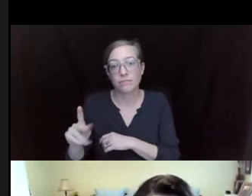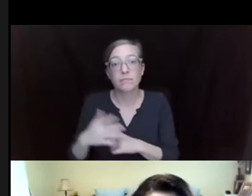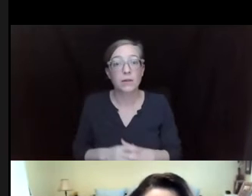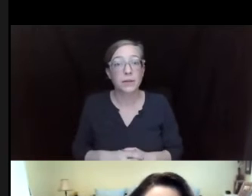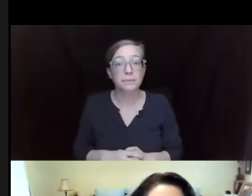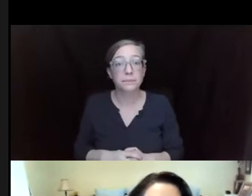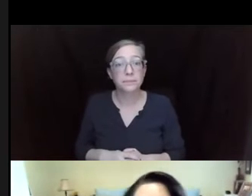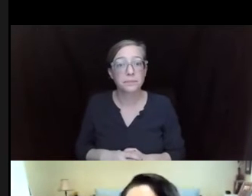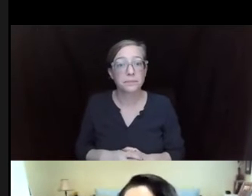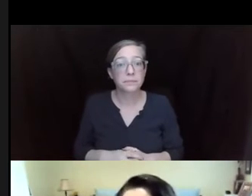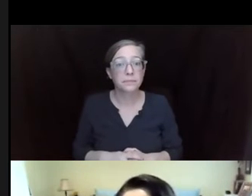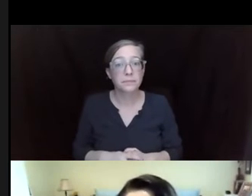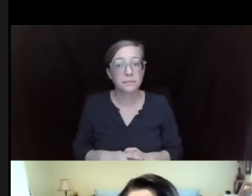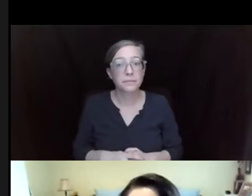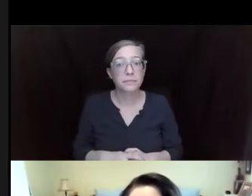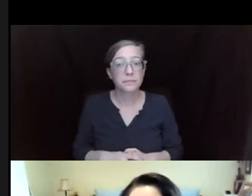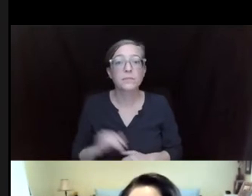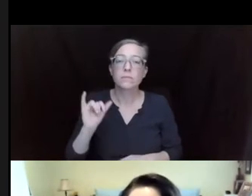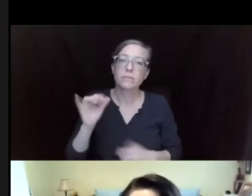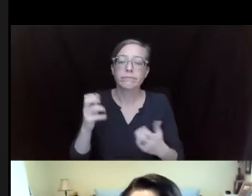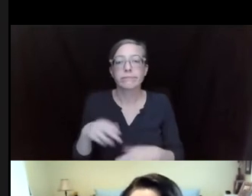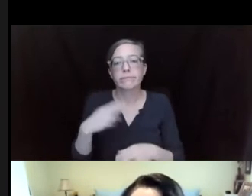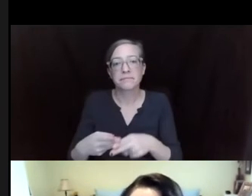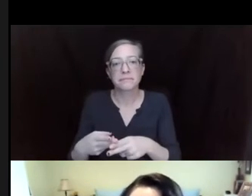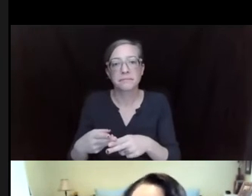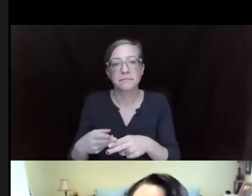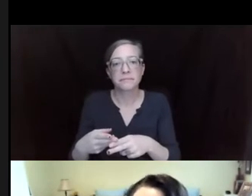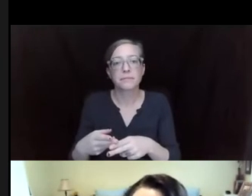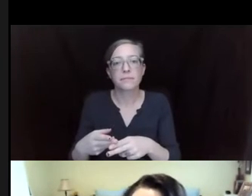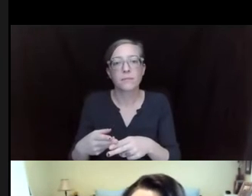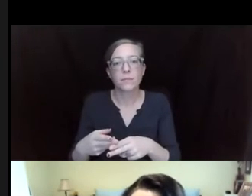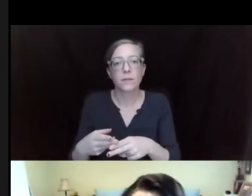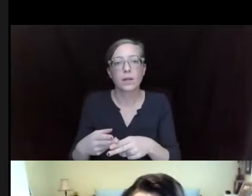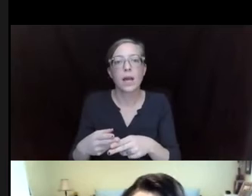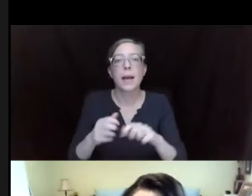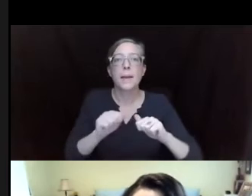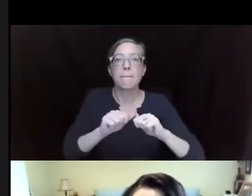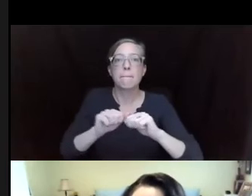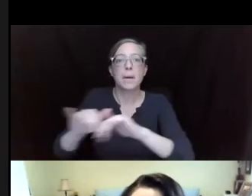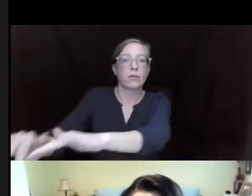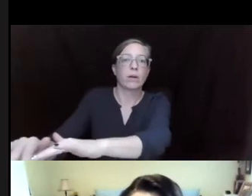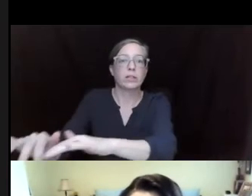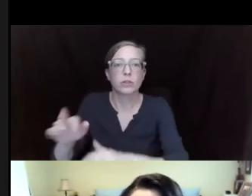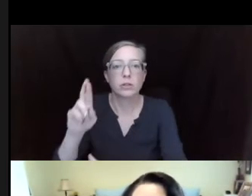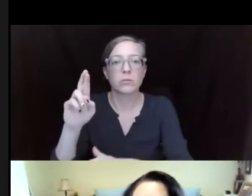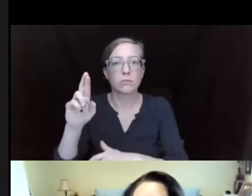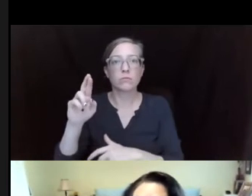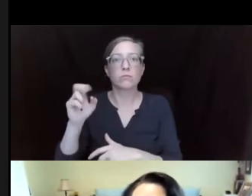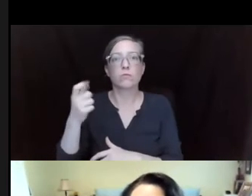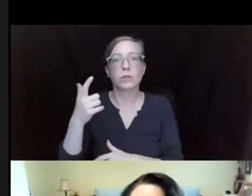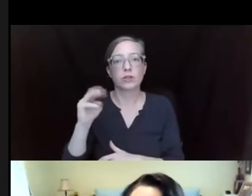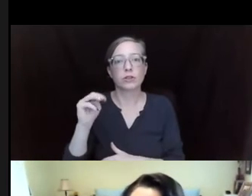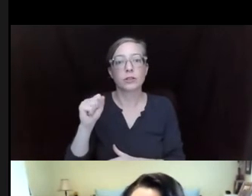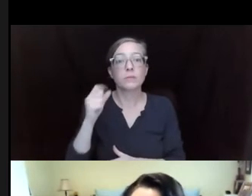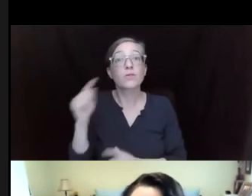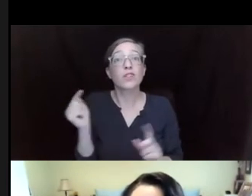Okay. So I also wanted to mention what are the regimes in migration regimes in this system. We have